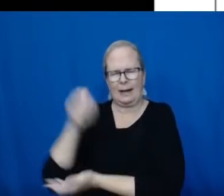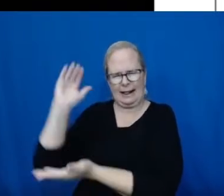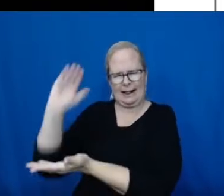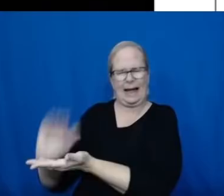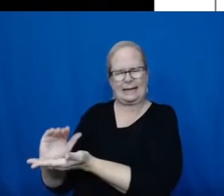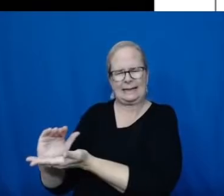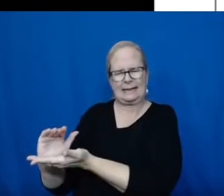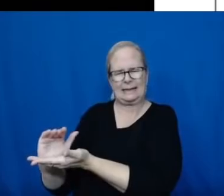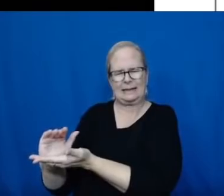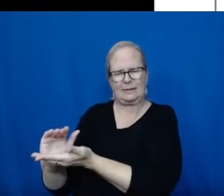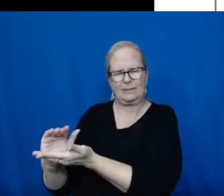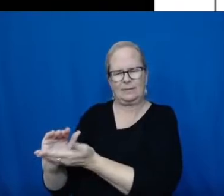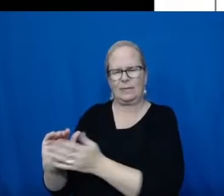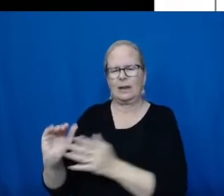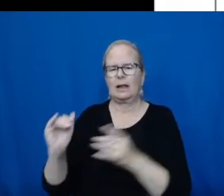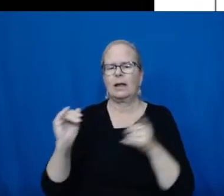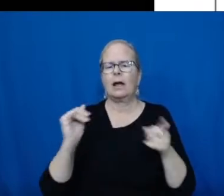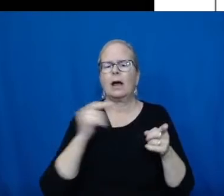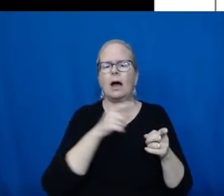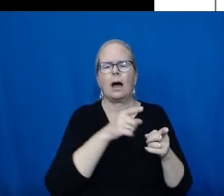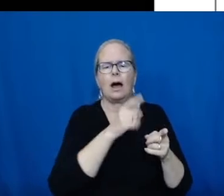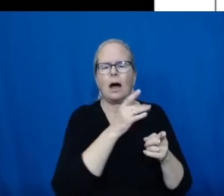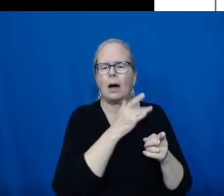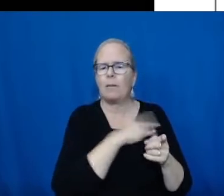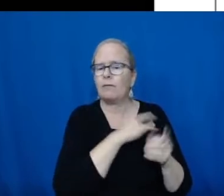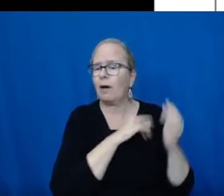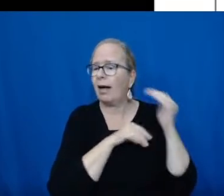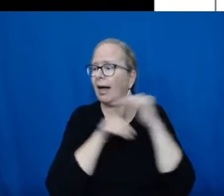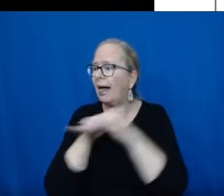And as we know, cases translate to deaths.